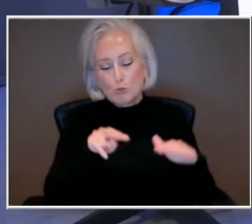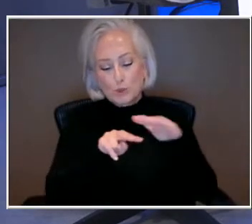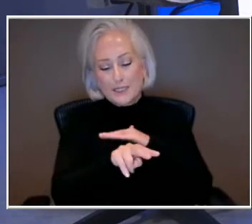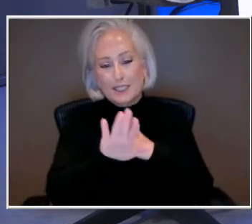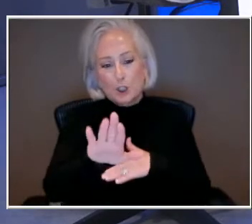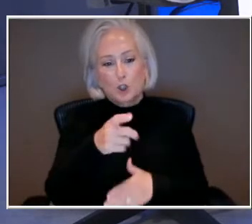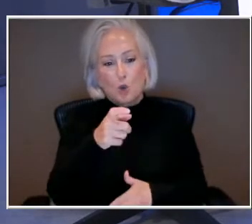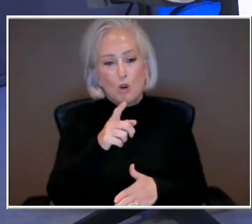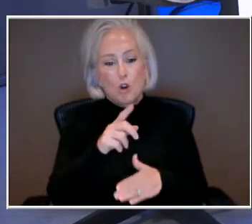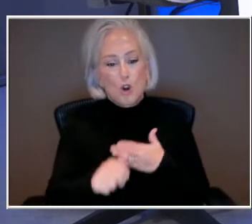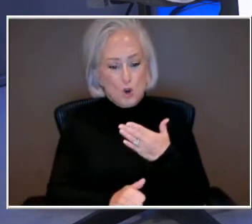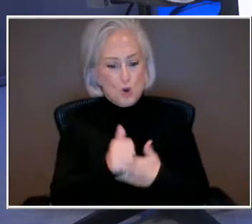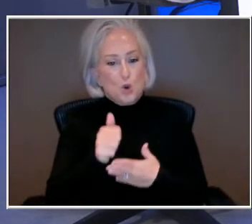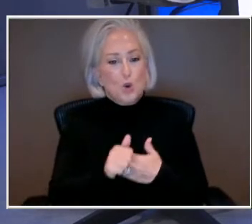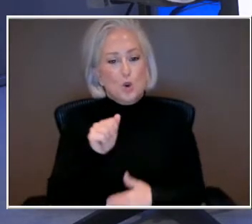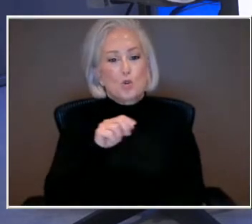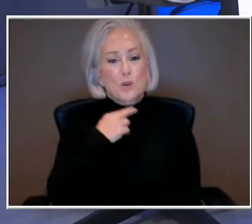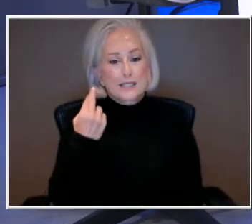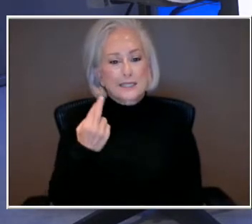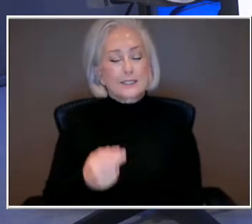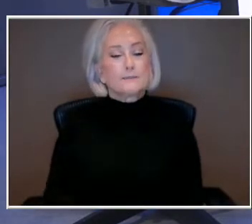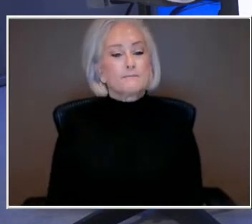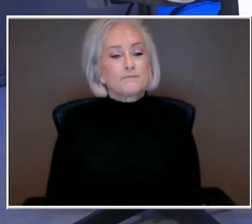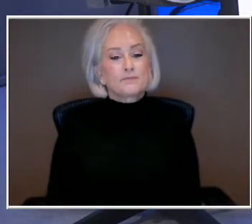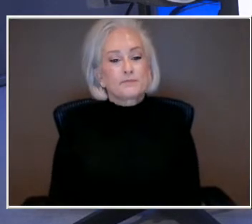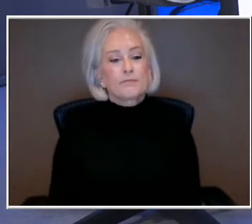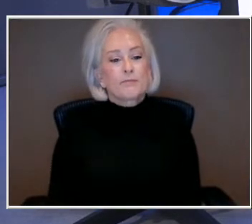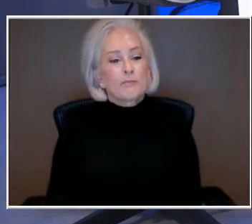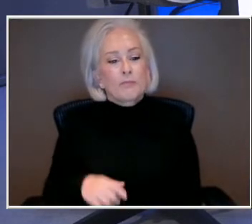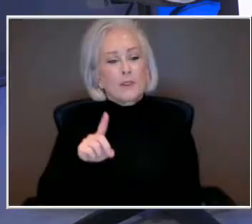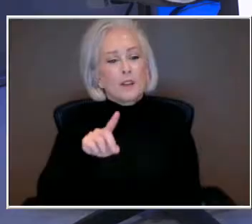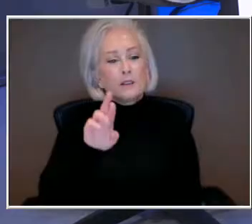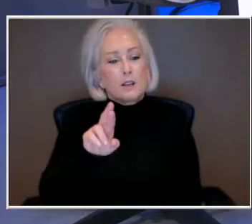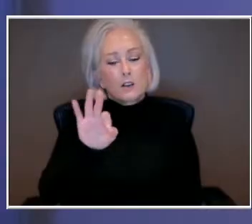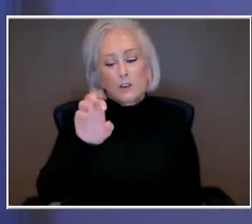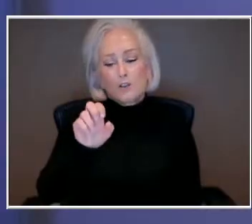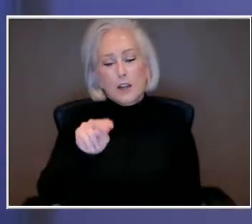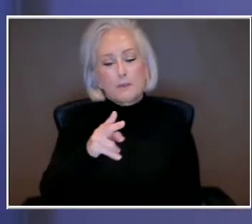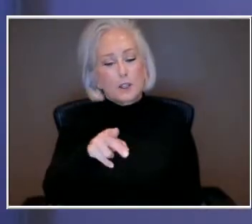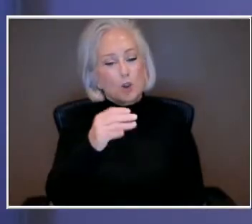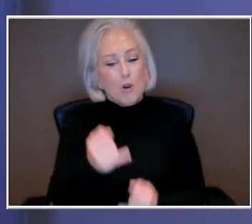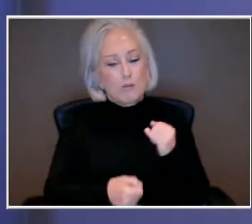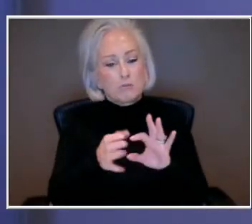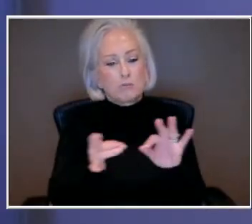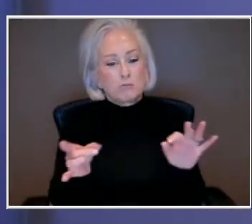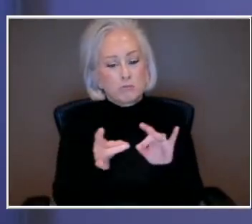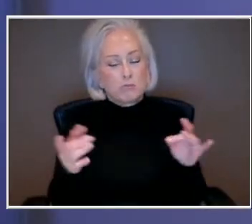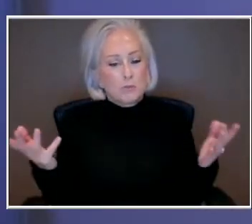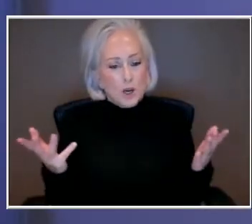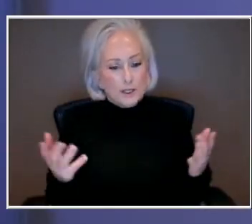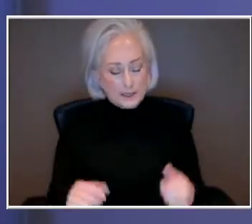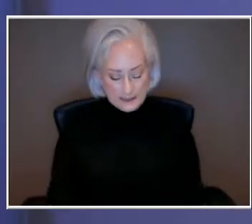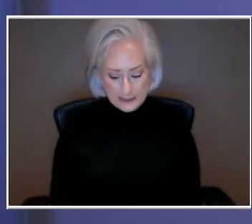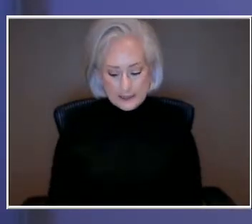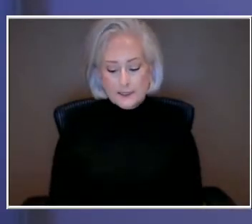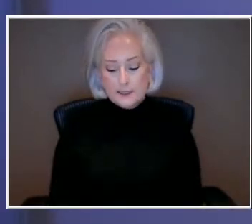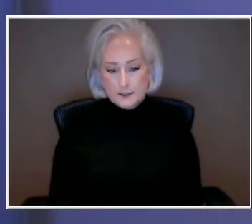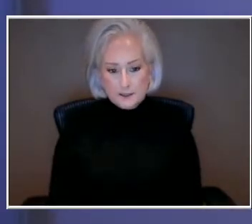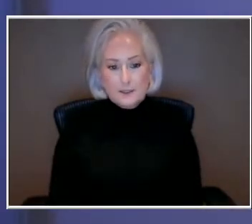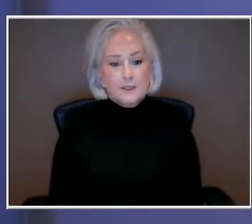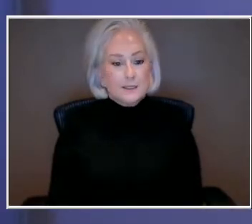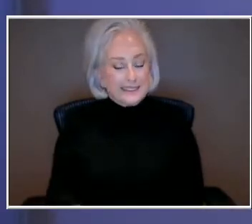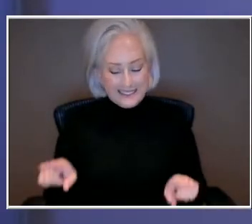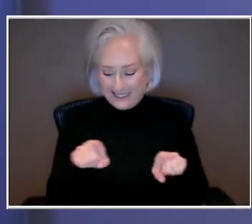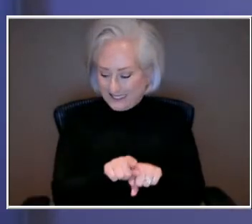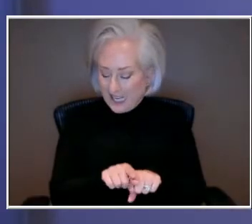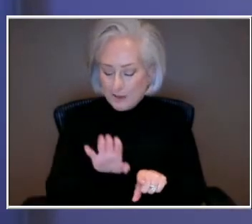the big takeaway from this conversation to be today? I think just what our radiologists have told you,